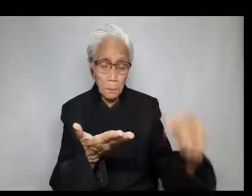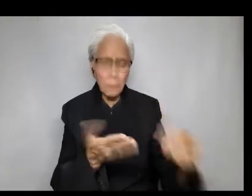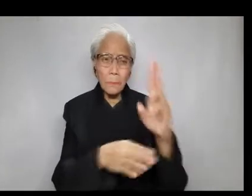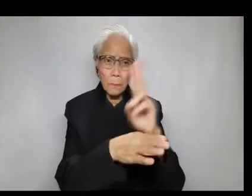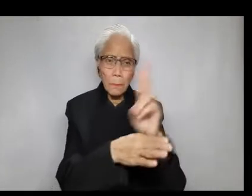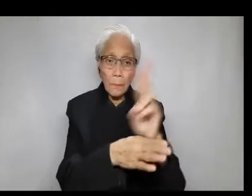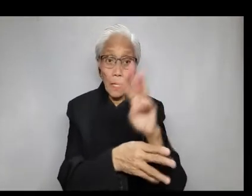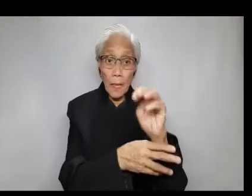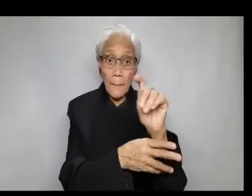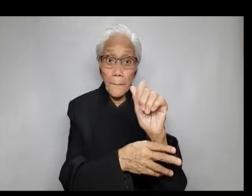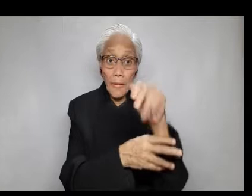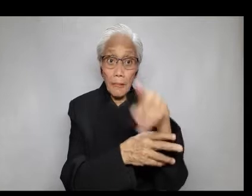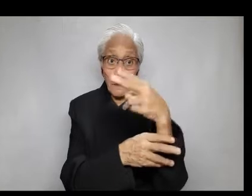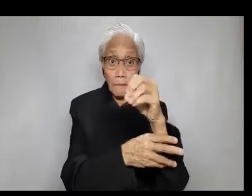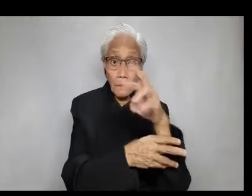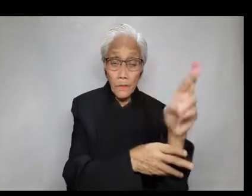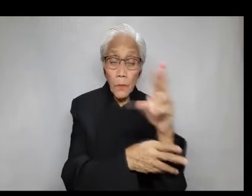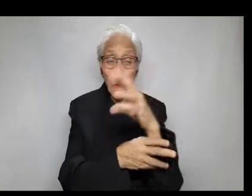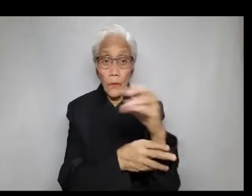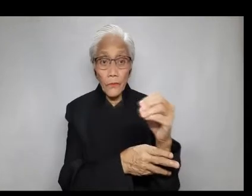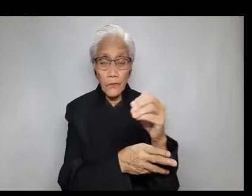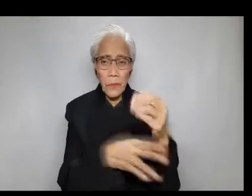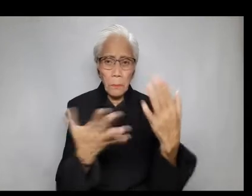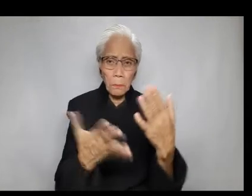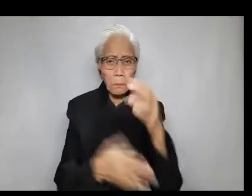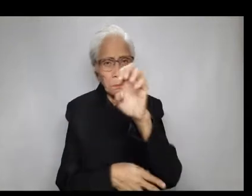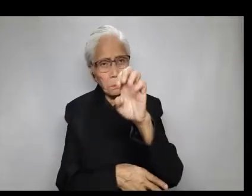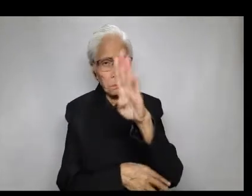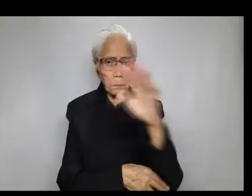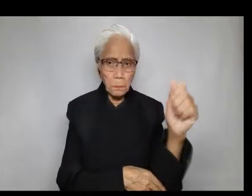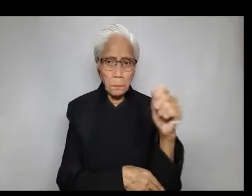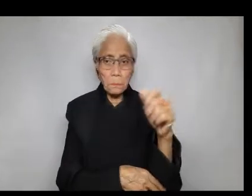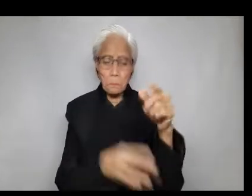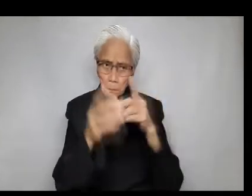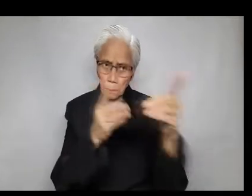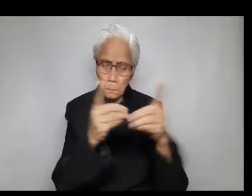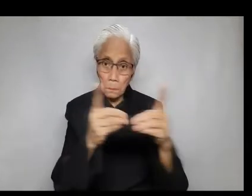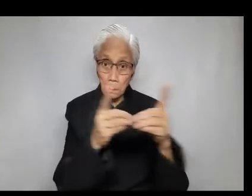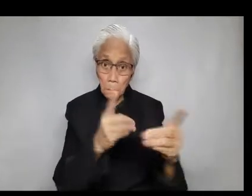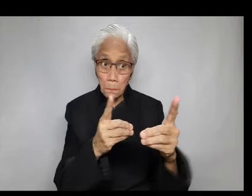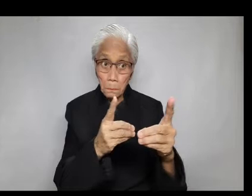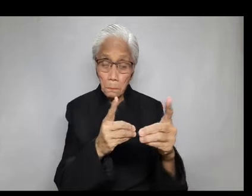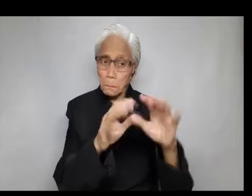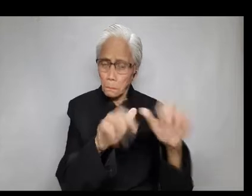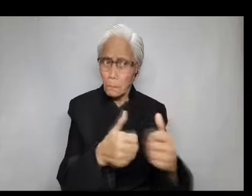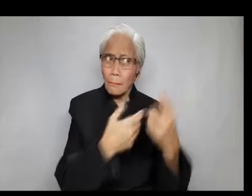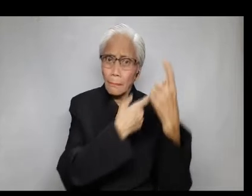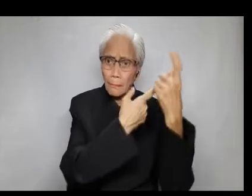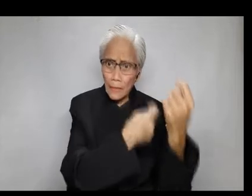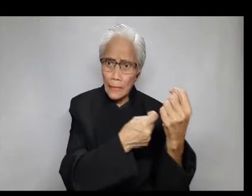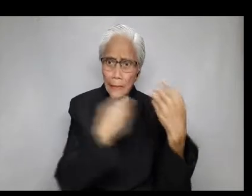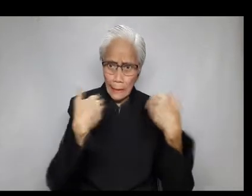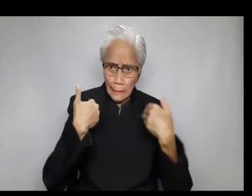writer. He uses the metaphor of the emotional bank account to describe the amount of